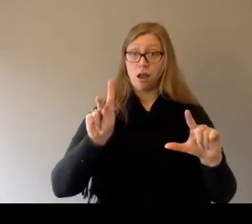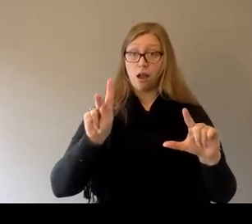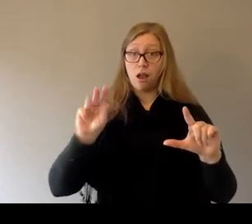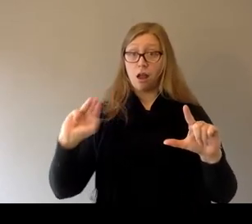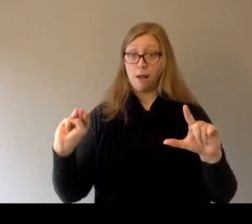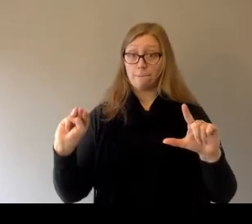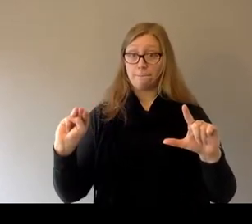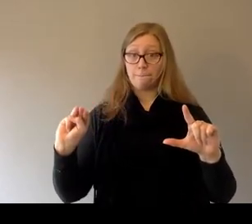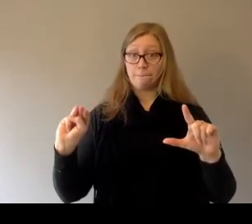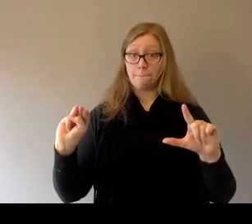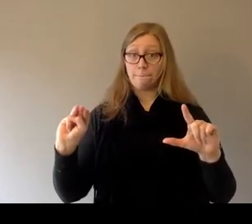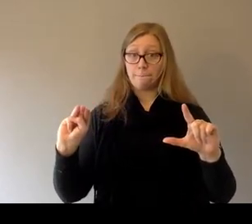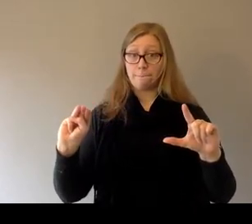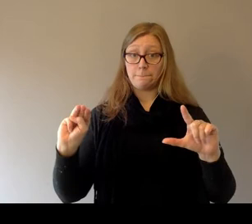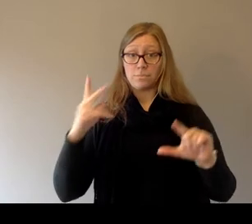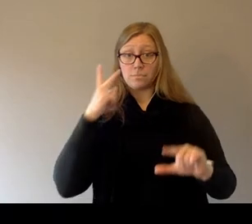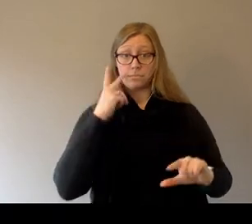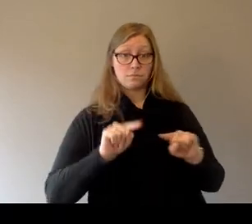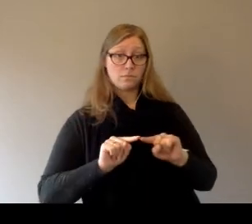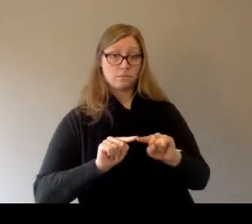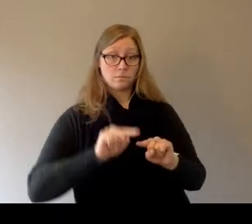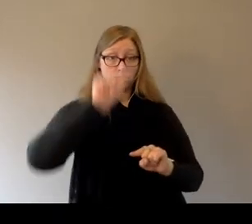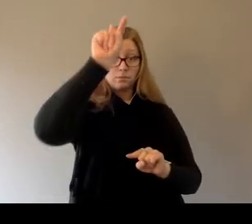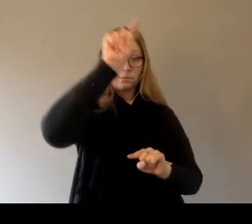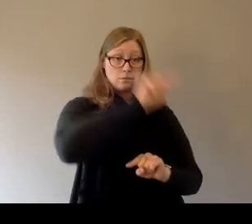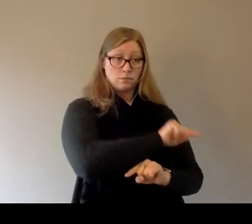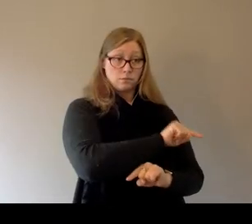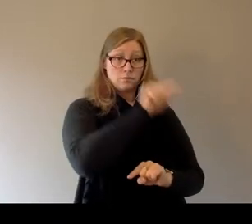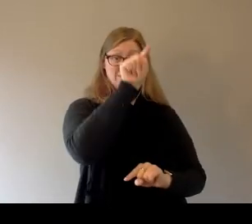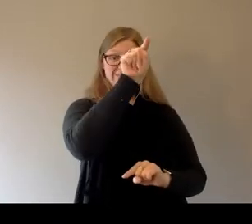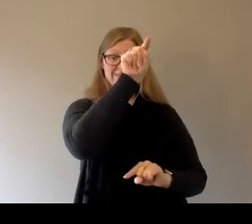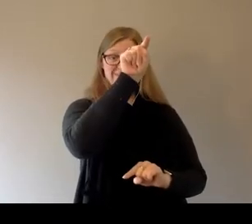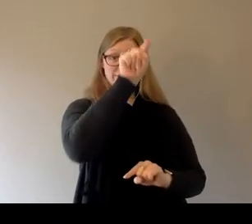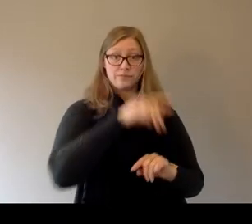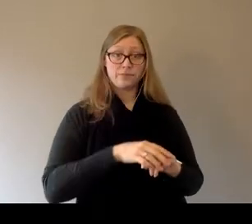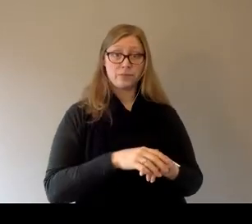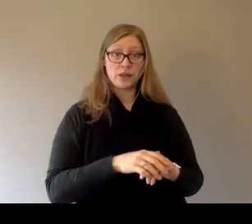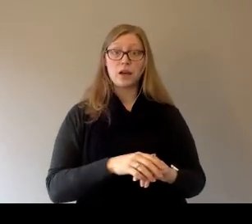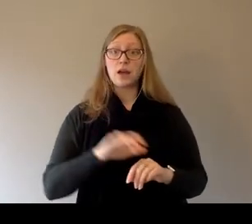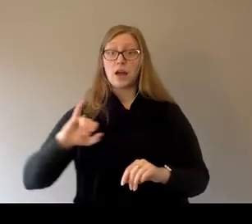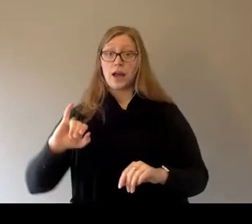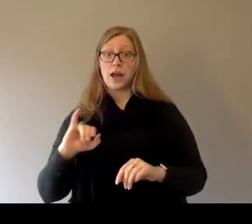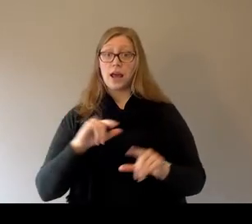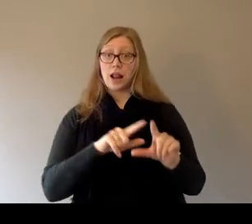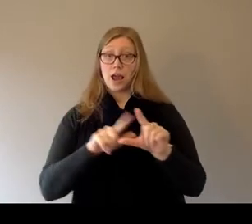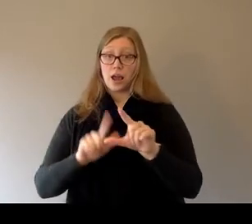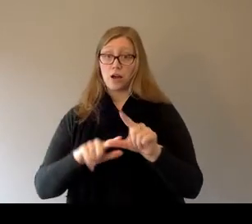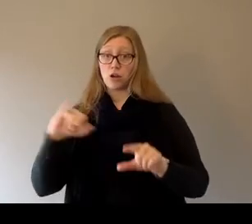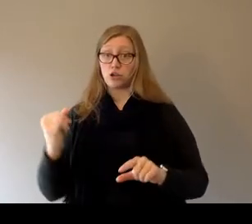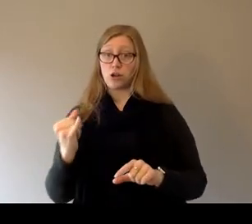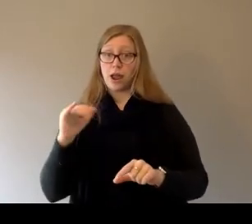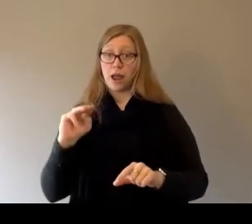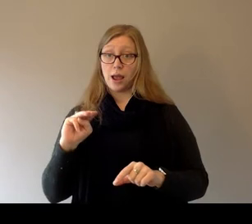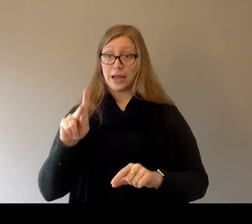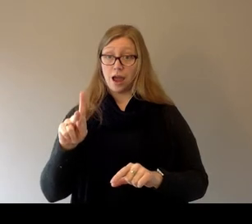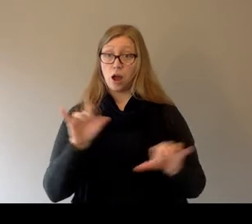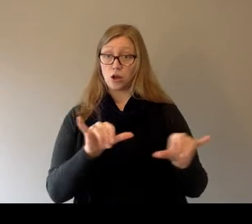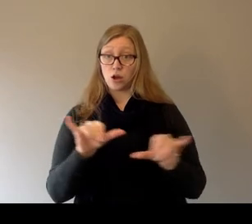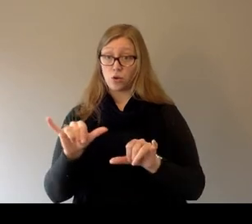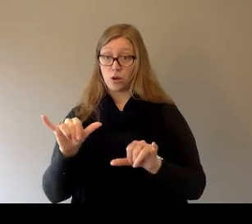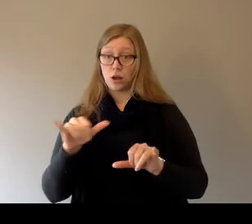which is LKM, and angle JMK are congruent. So I'm gonna shade those in so that we